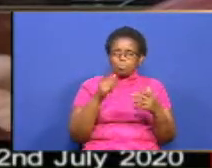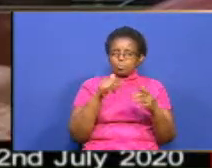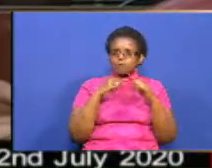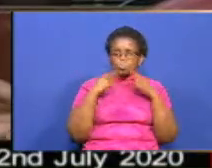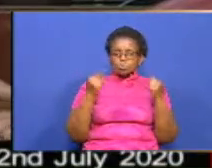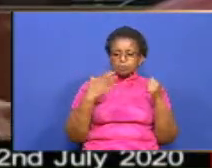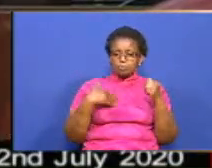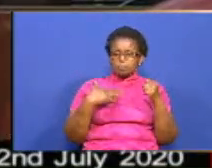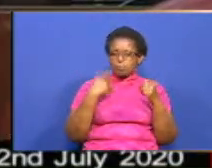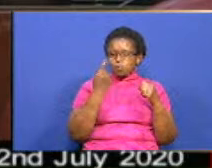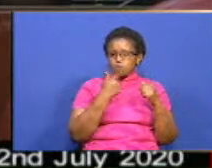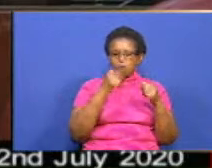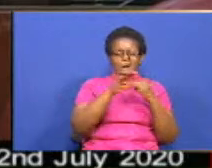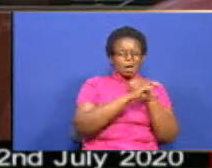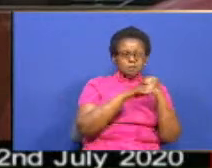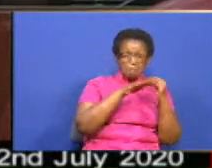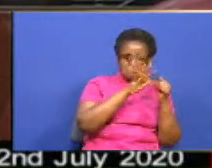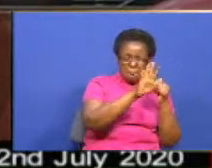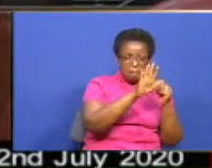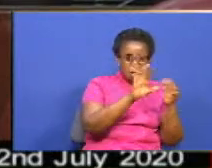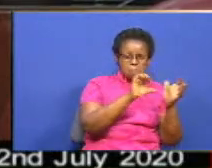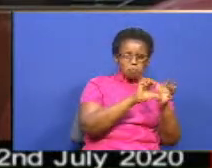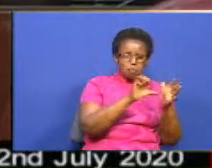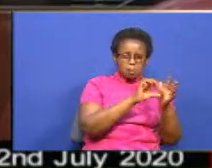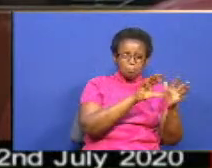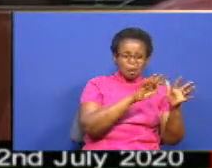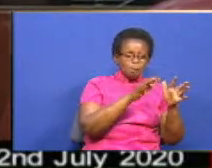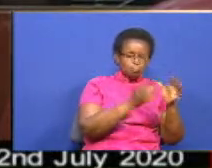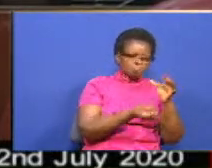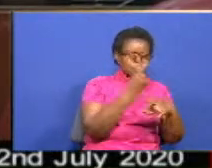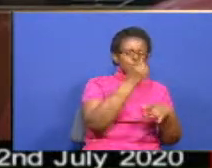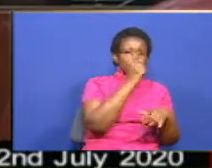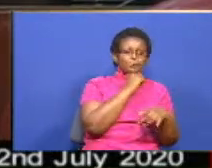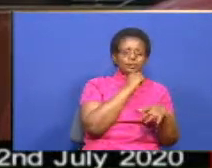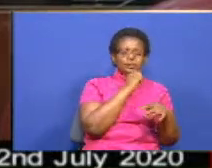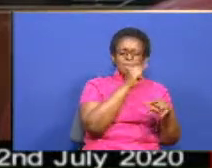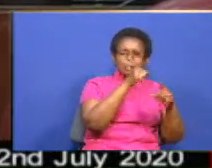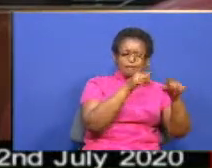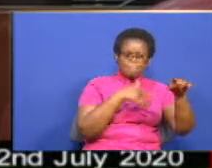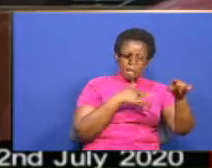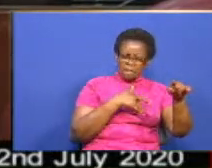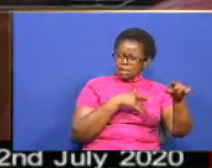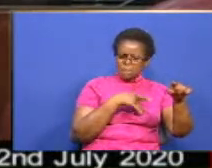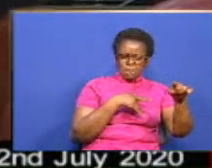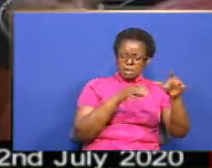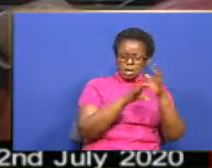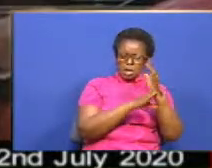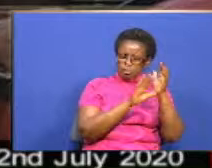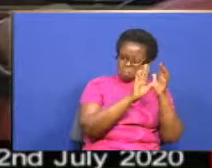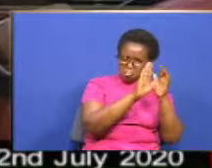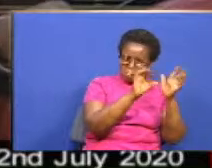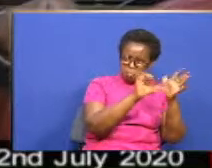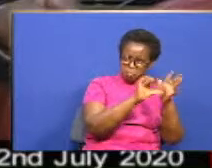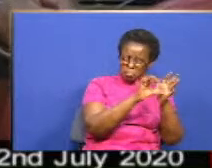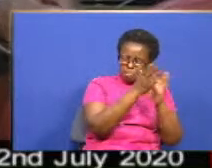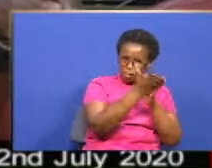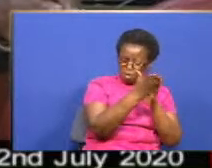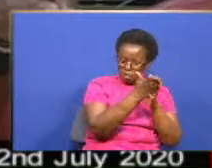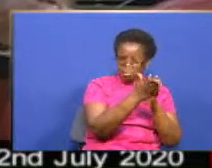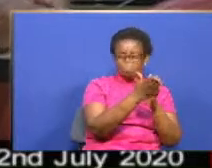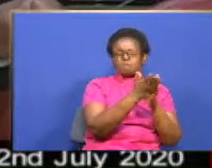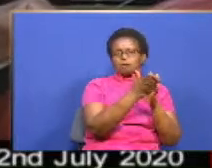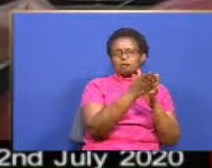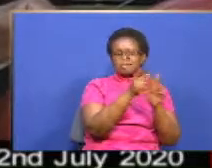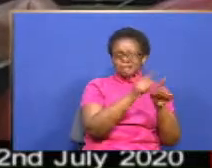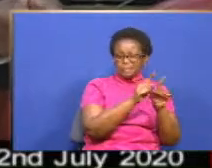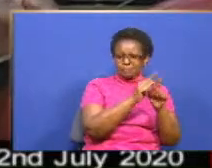been destabilized in their countries. So they feel that because there are problems in their countries of origin, and